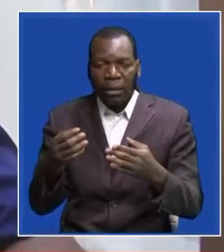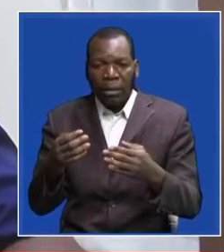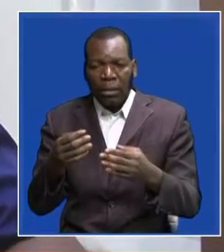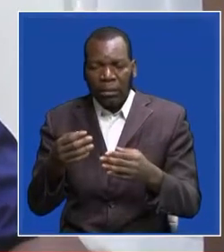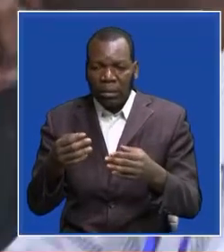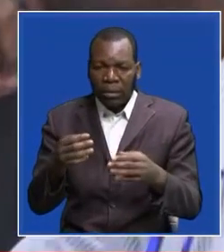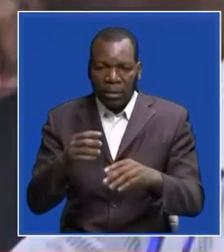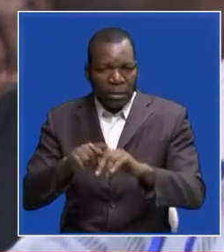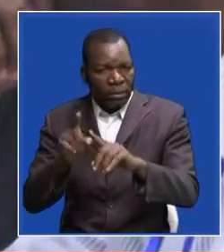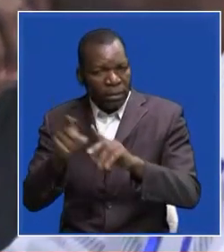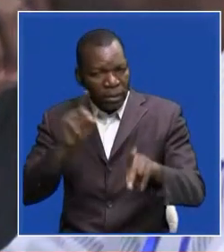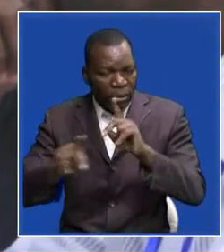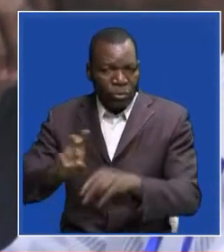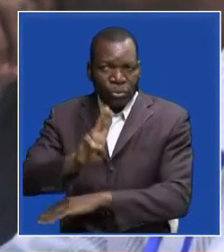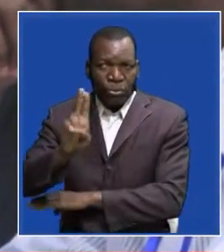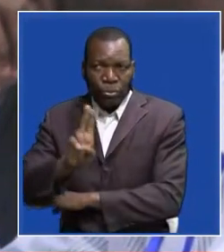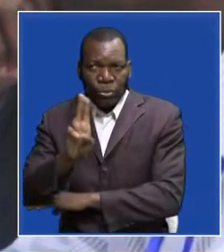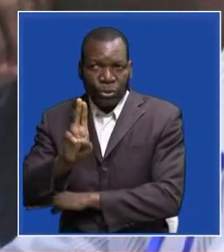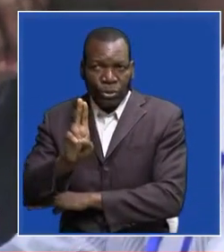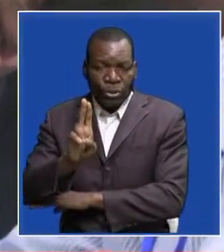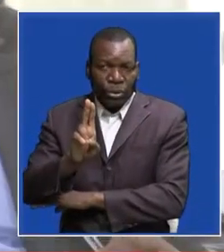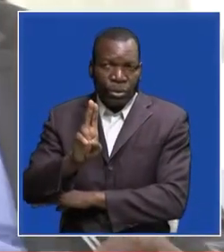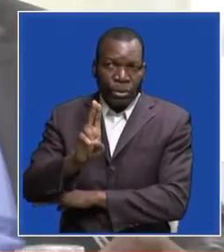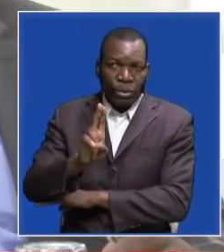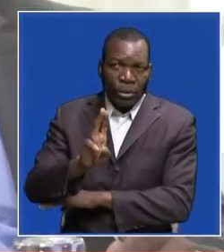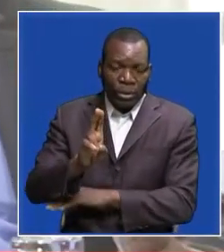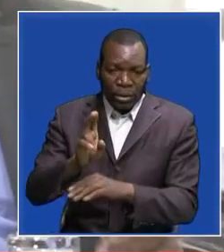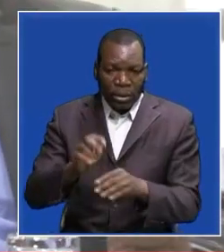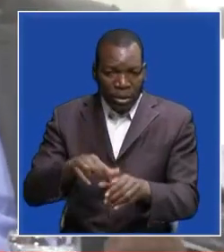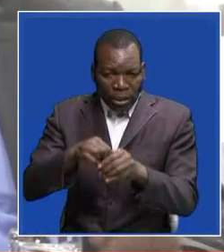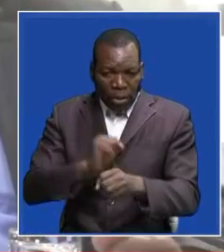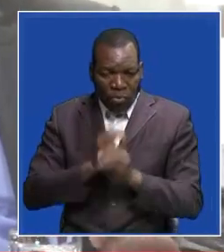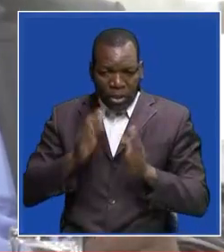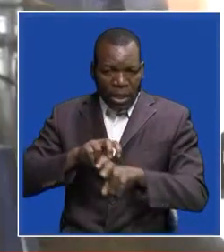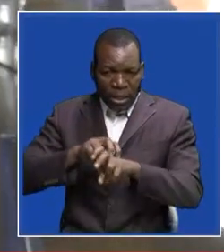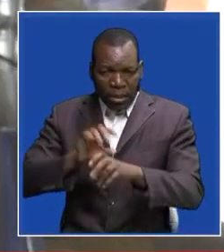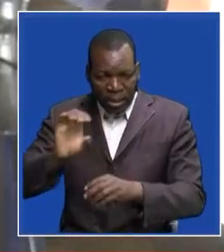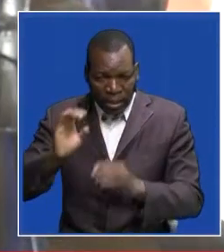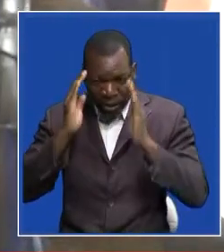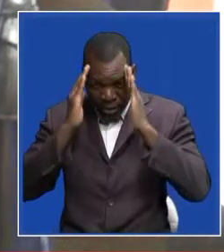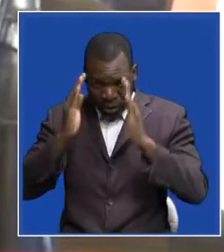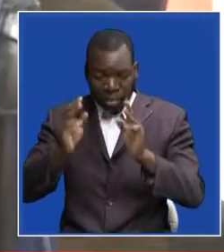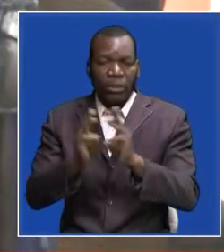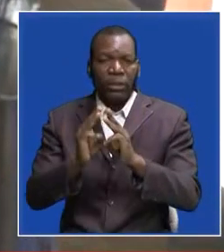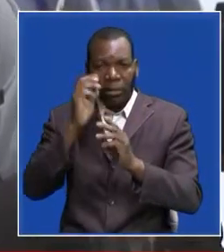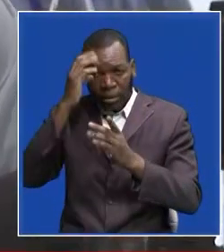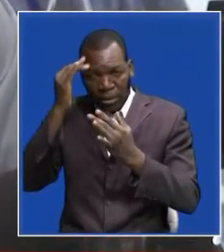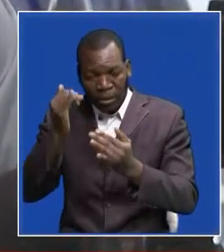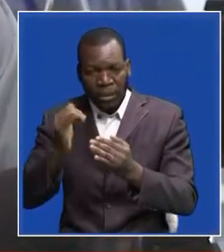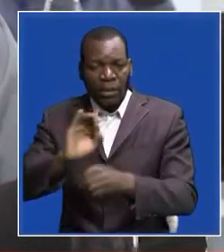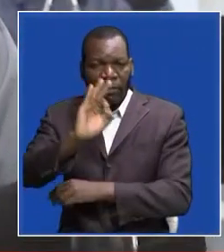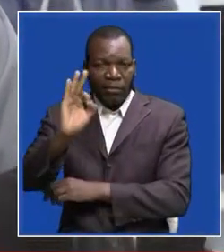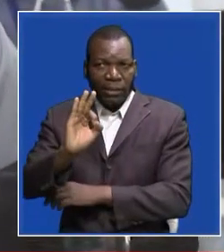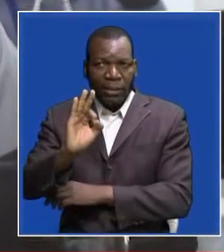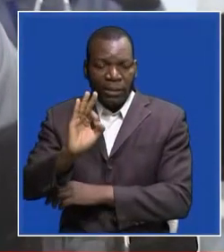motorists are crossing them. The workshop that has been attended by key stakeholders from the transport sector is expected to close on